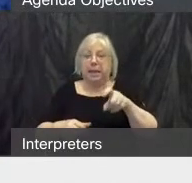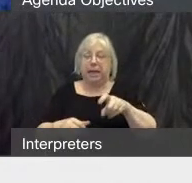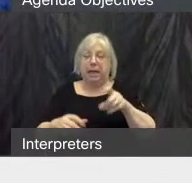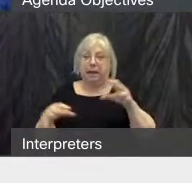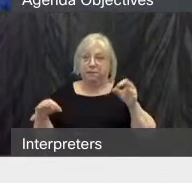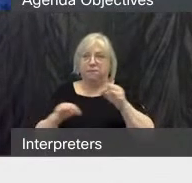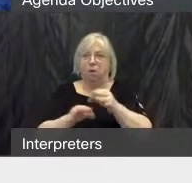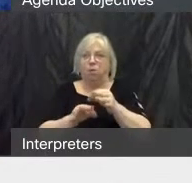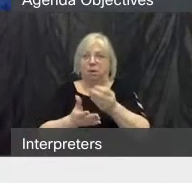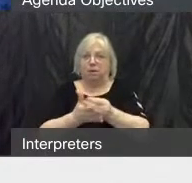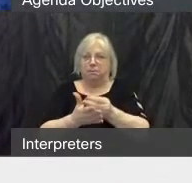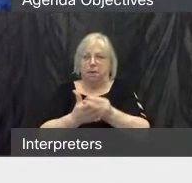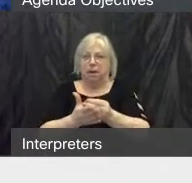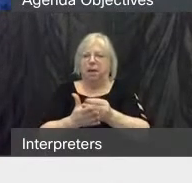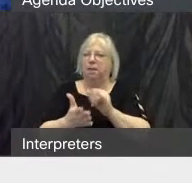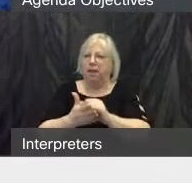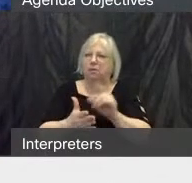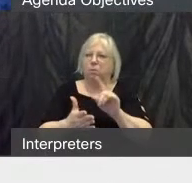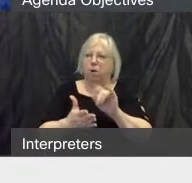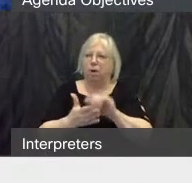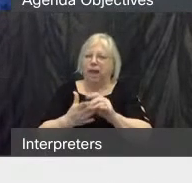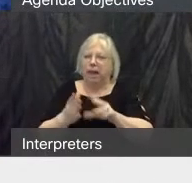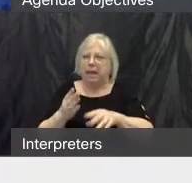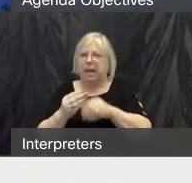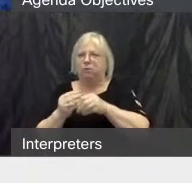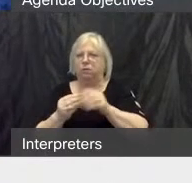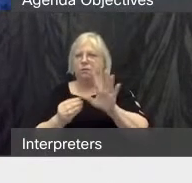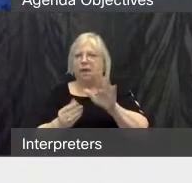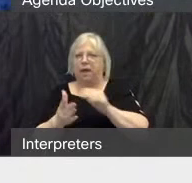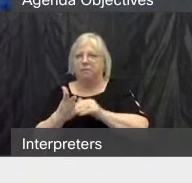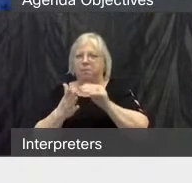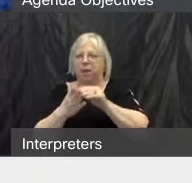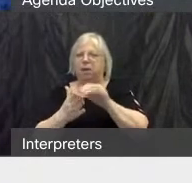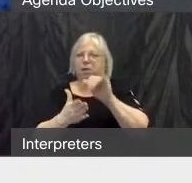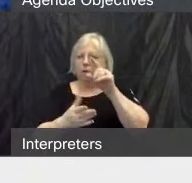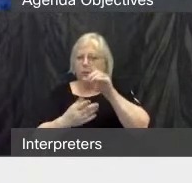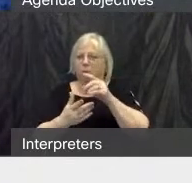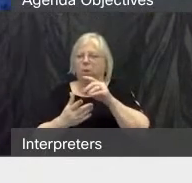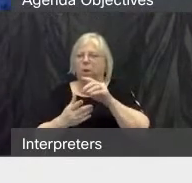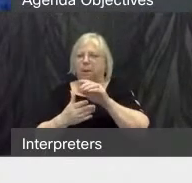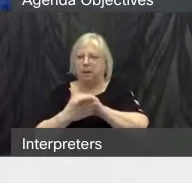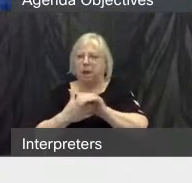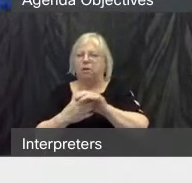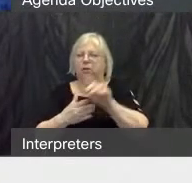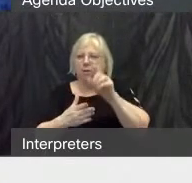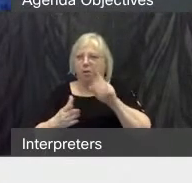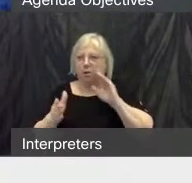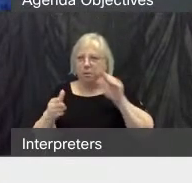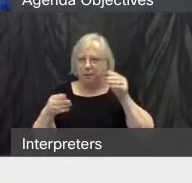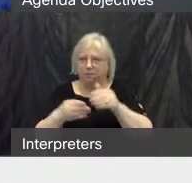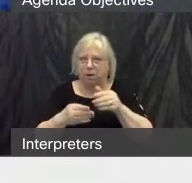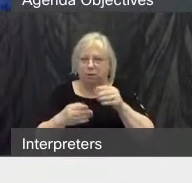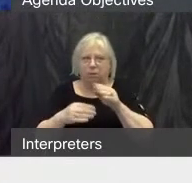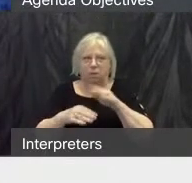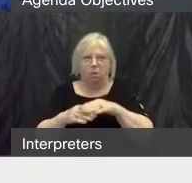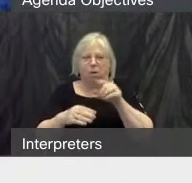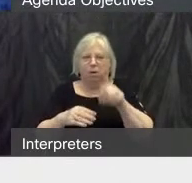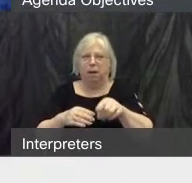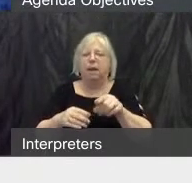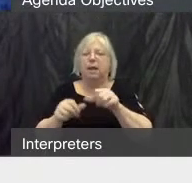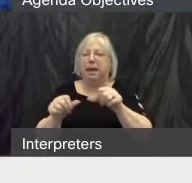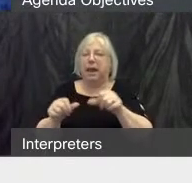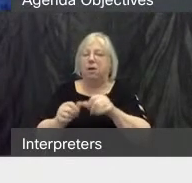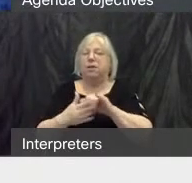That's where that extra 5 million was to be focused on, was the areas that had the most